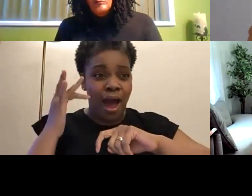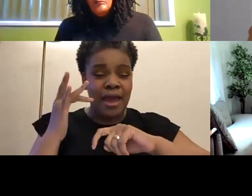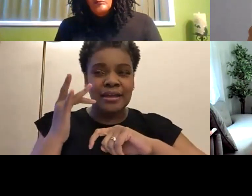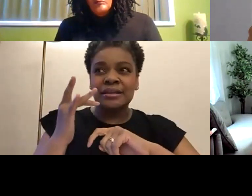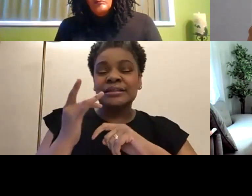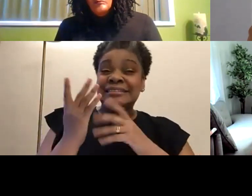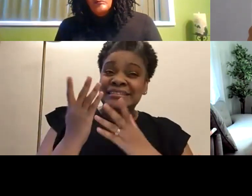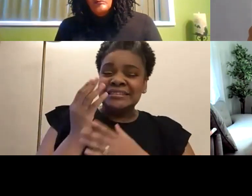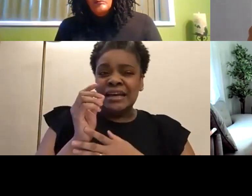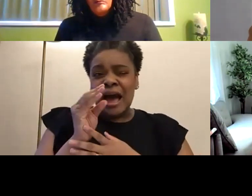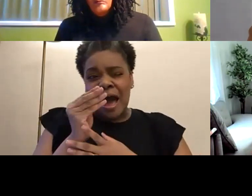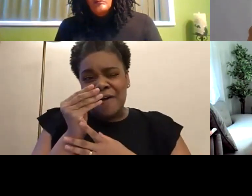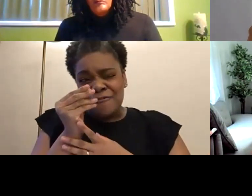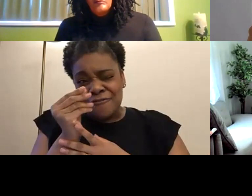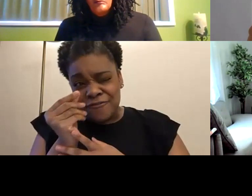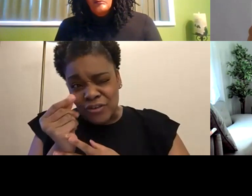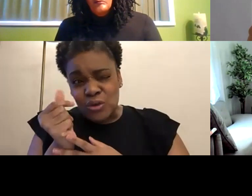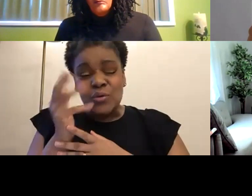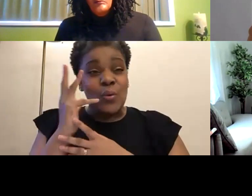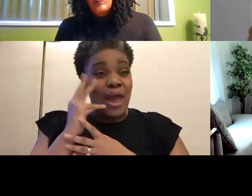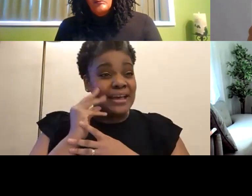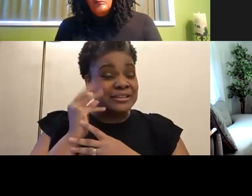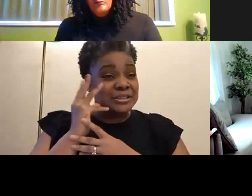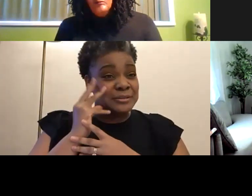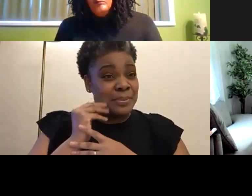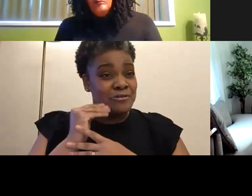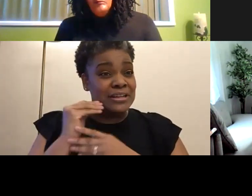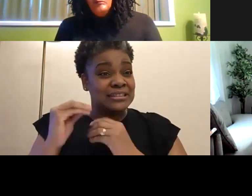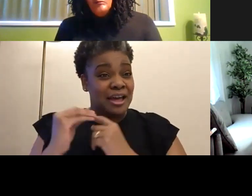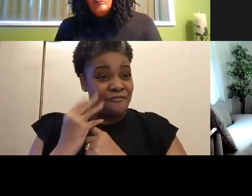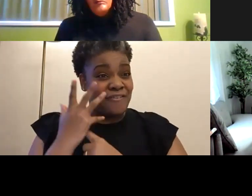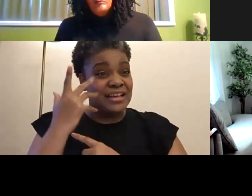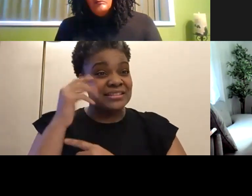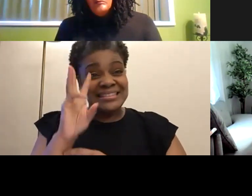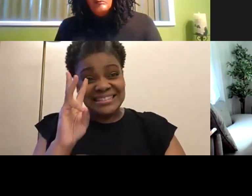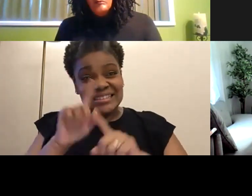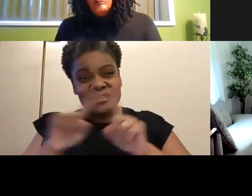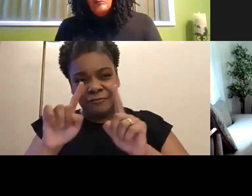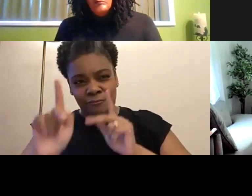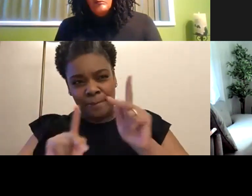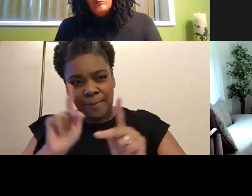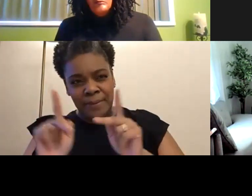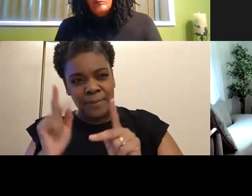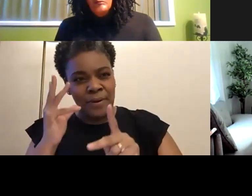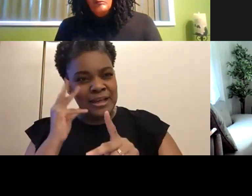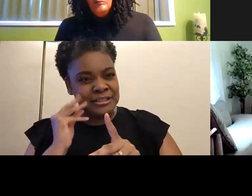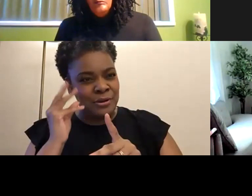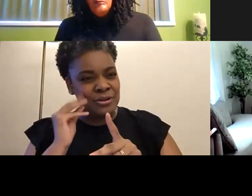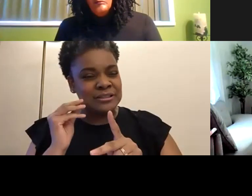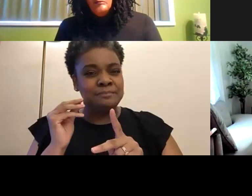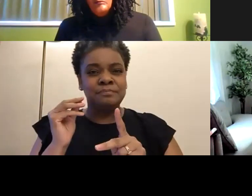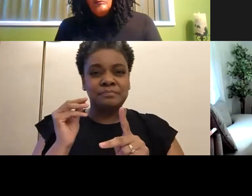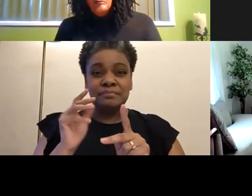adverse side effects that occurred in six different individuals. And what I first want to say is you want to give